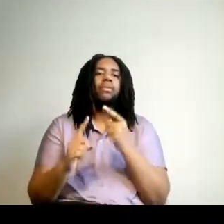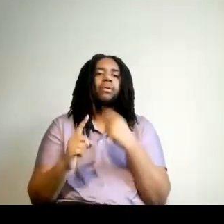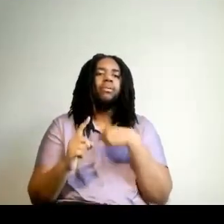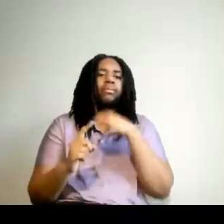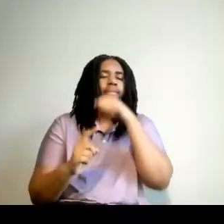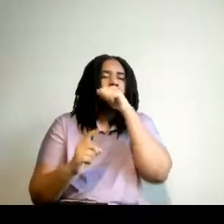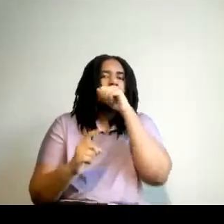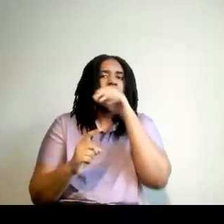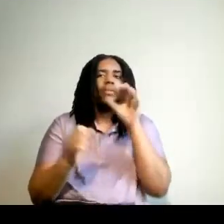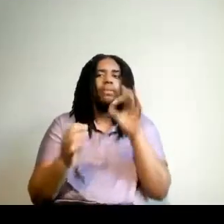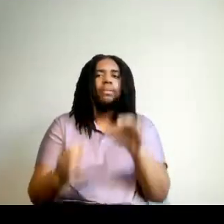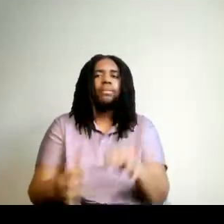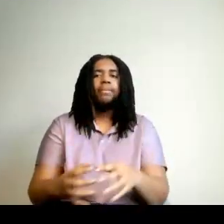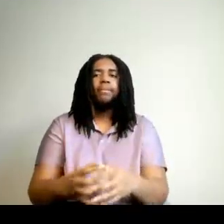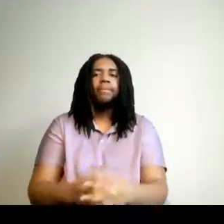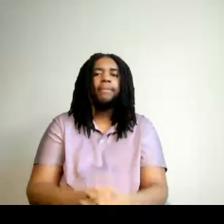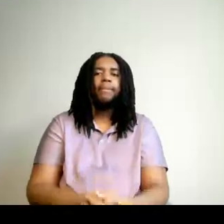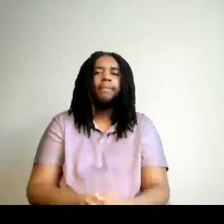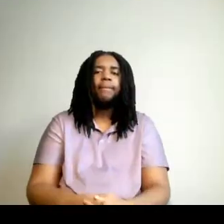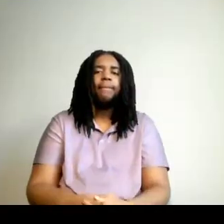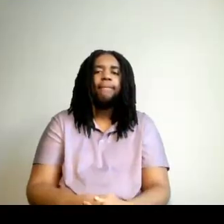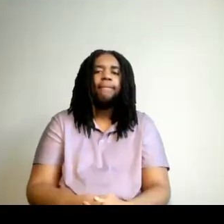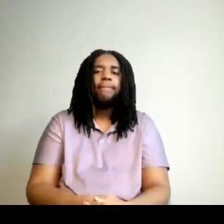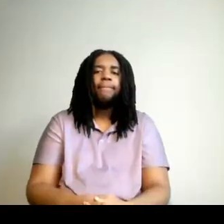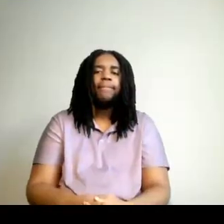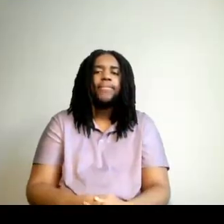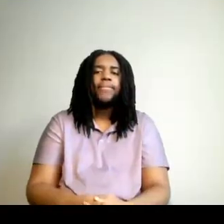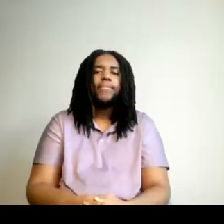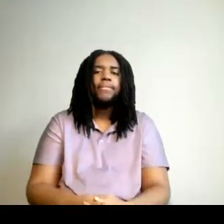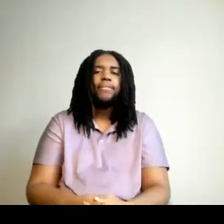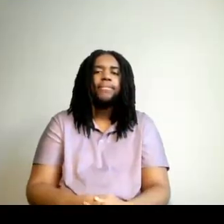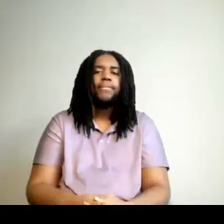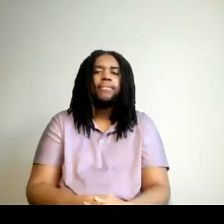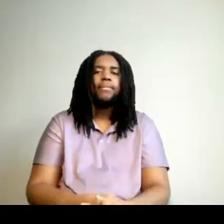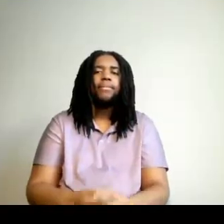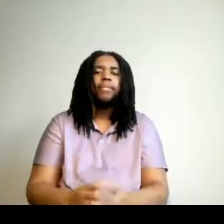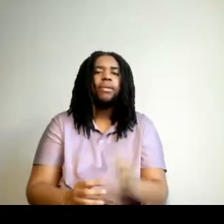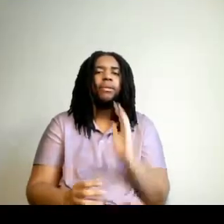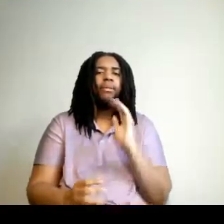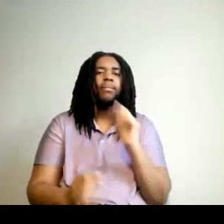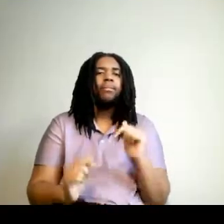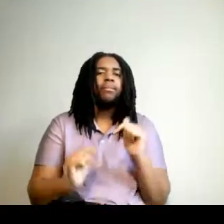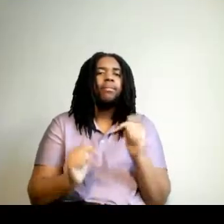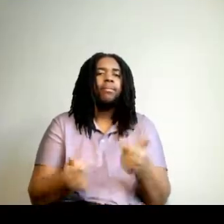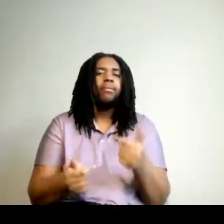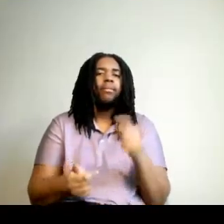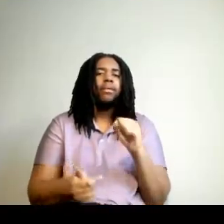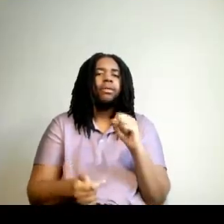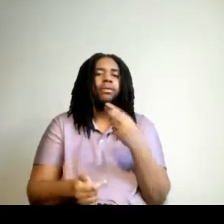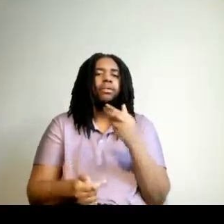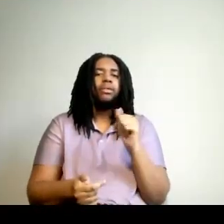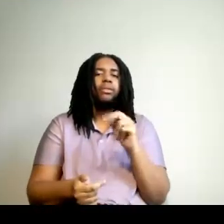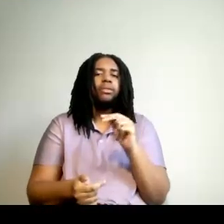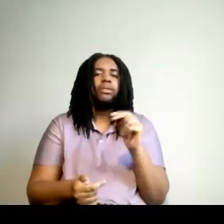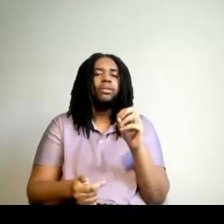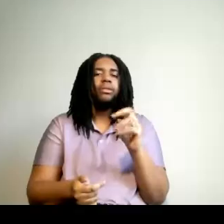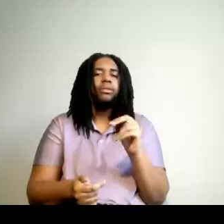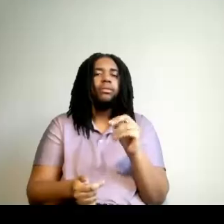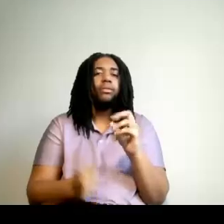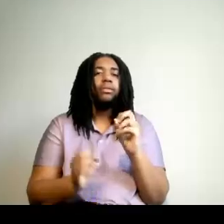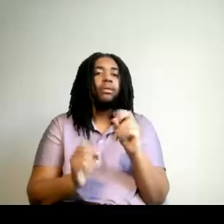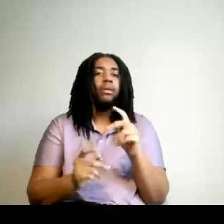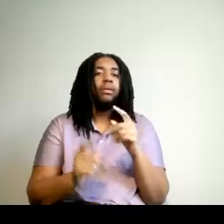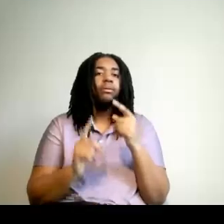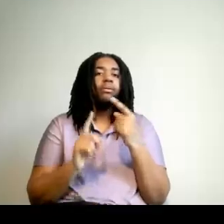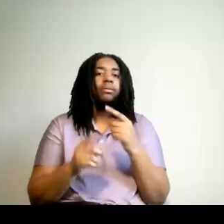feedback as we go through this. So I will pass it over to Shannon. Okay, so goal number